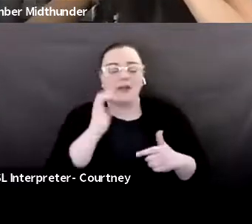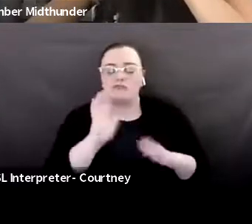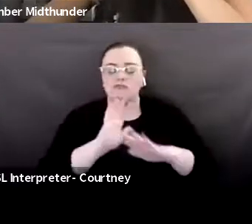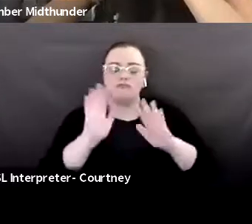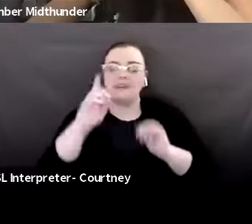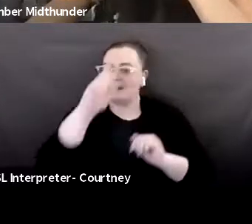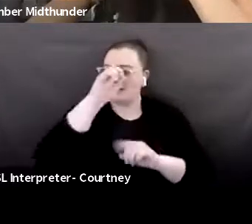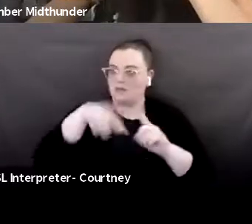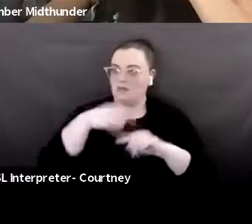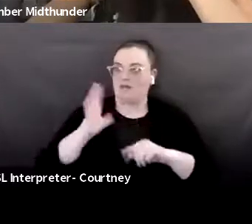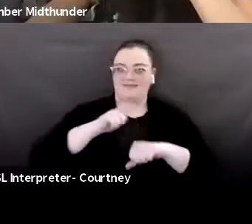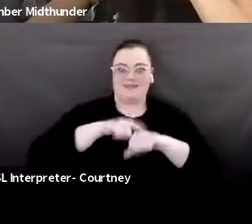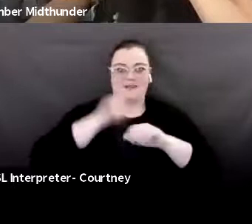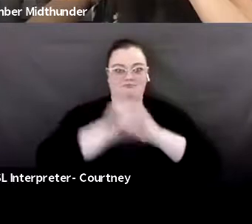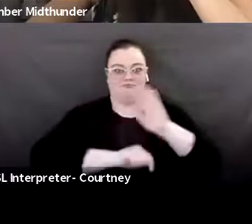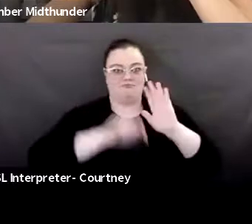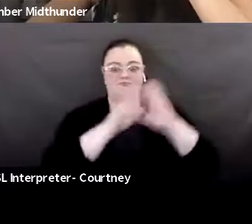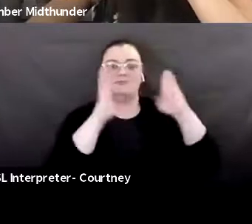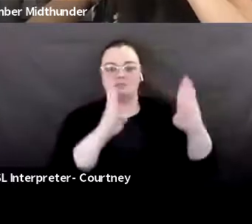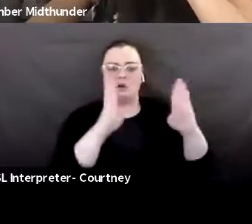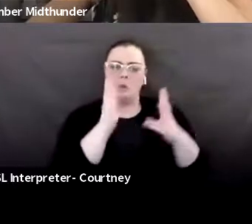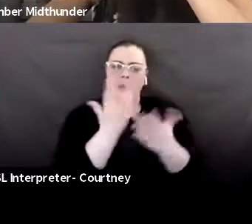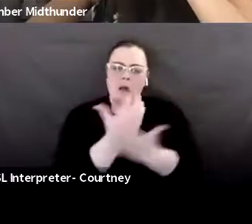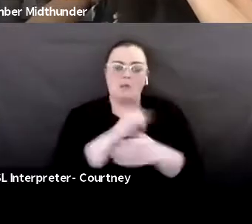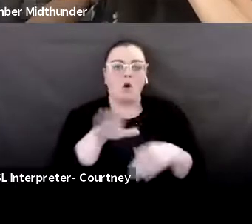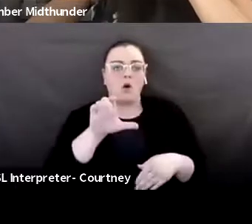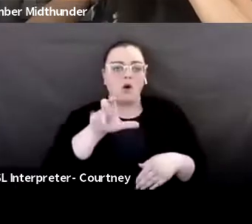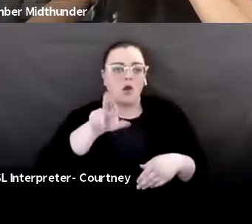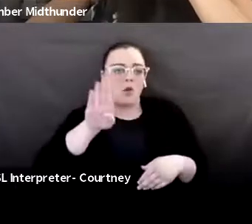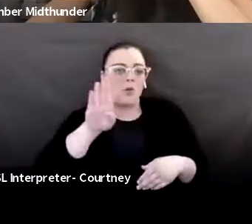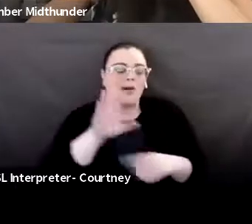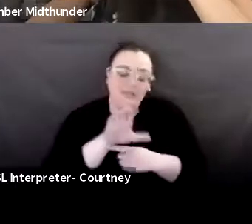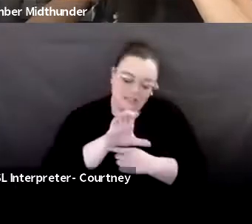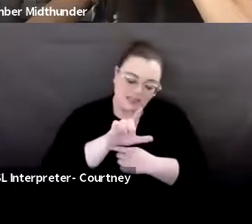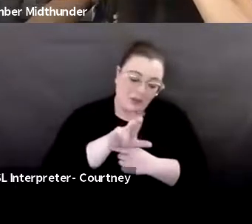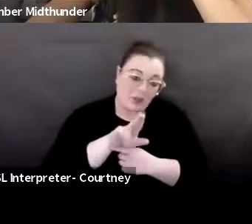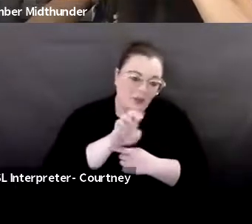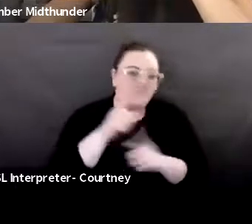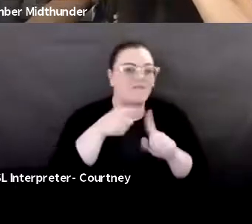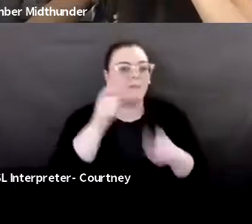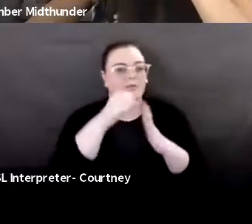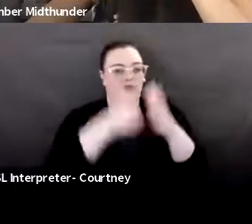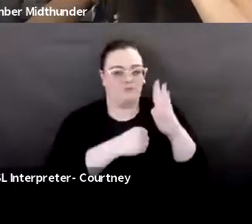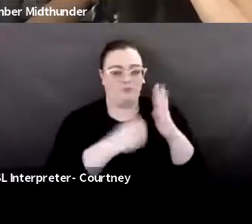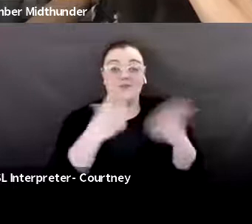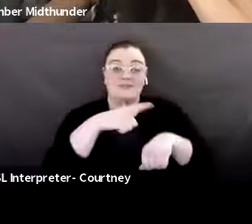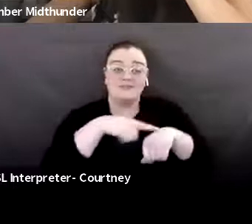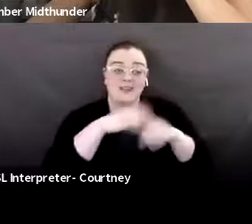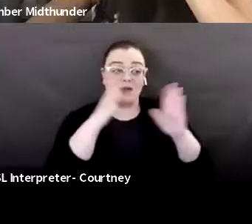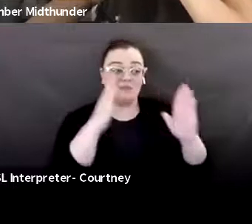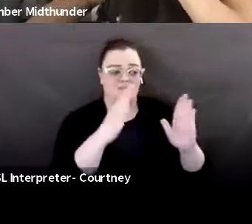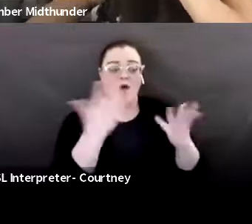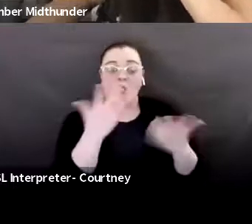the time period. So you'll get all the clues from the script. What time period is that? What interaction have they had with what peoples at that time?